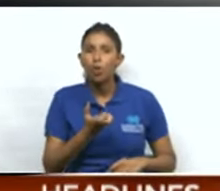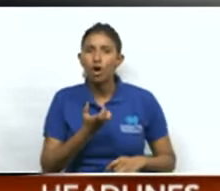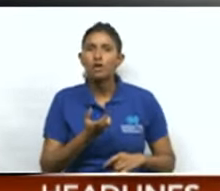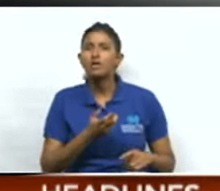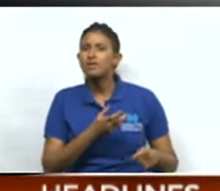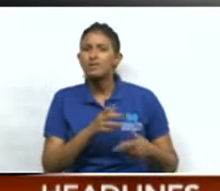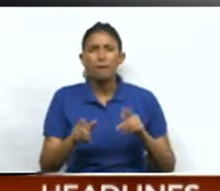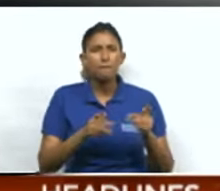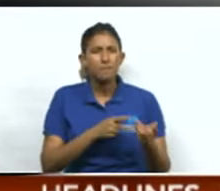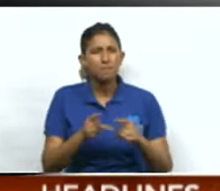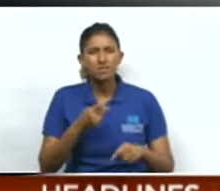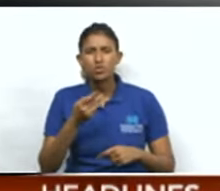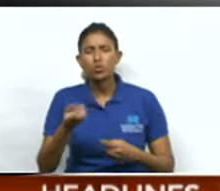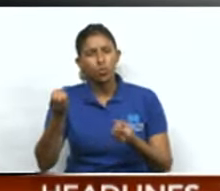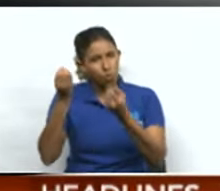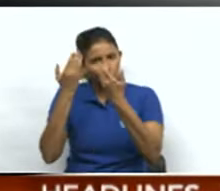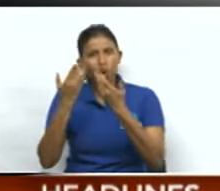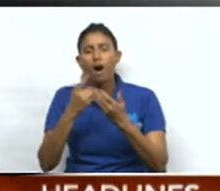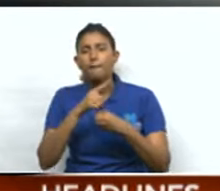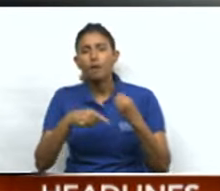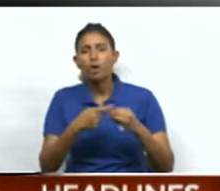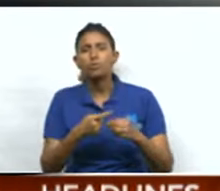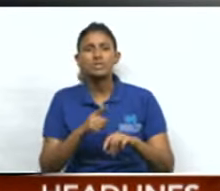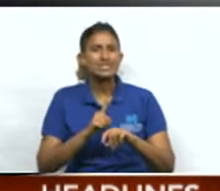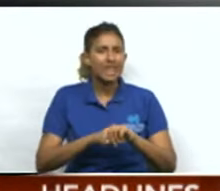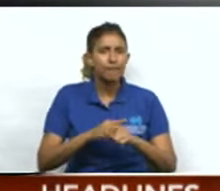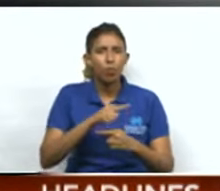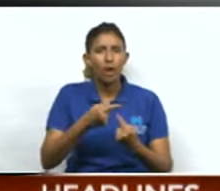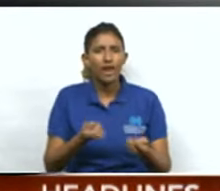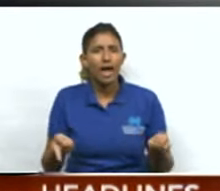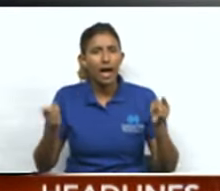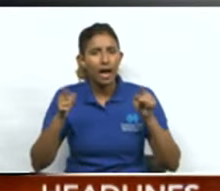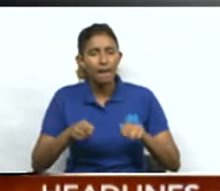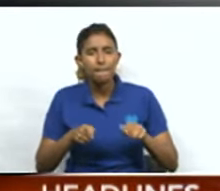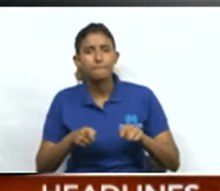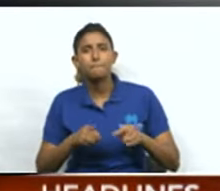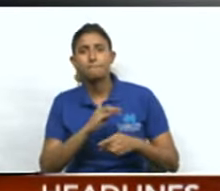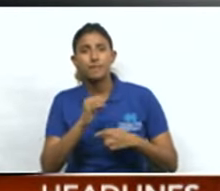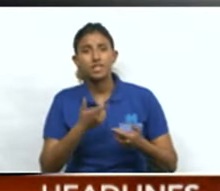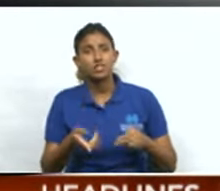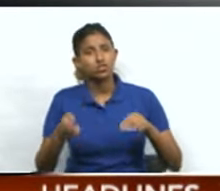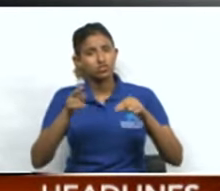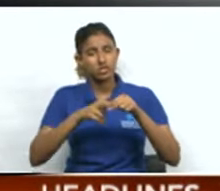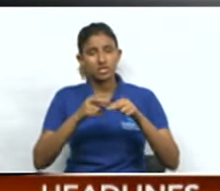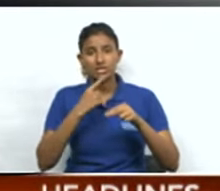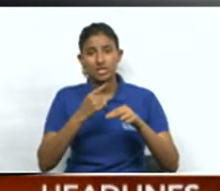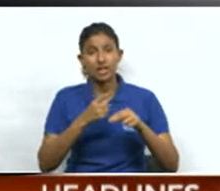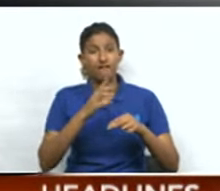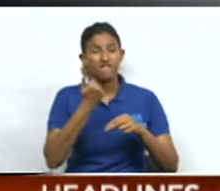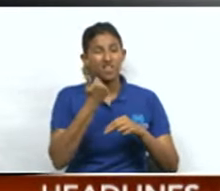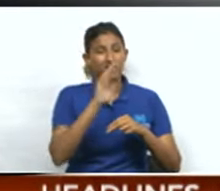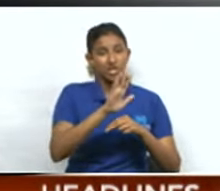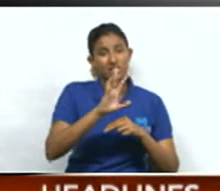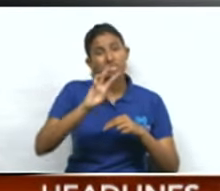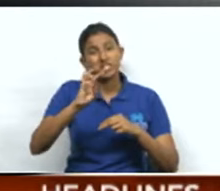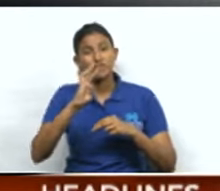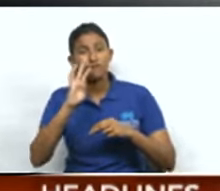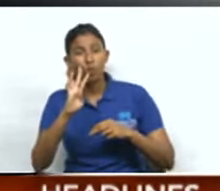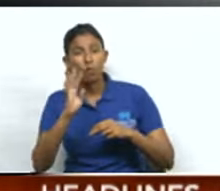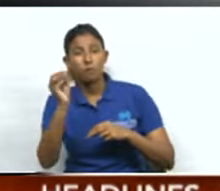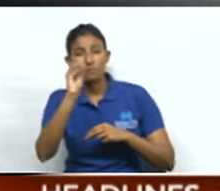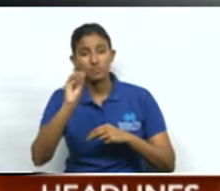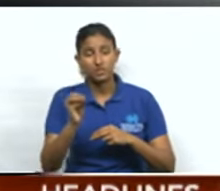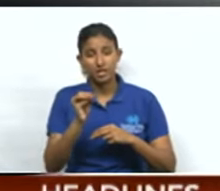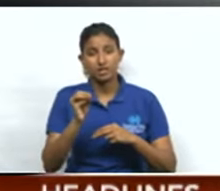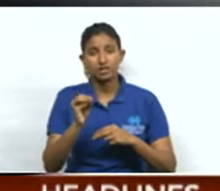The RIC recently recommended to TNTech that electricity bills go up between 15 to 64%. Speaking on CNC3's The